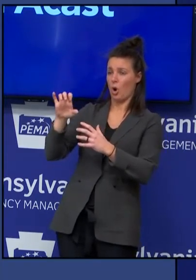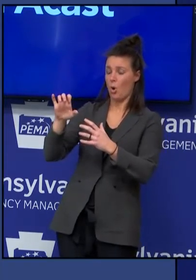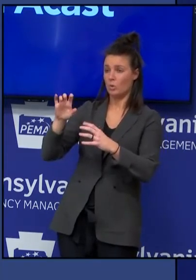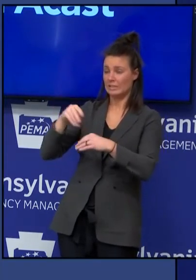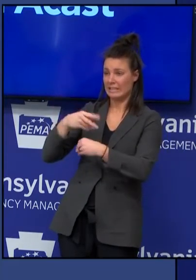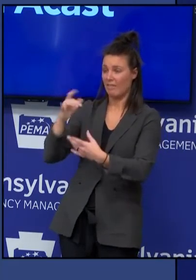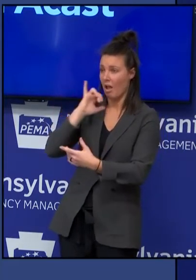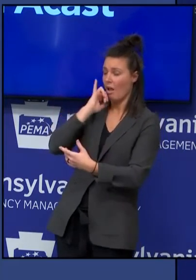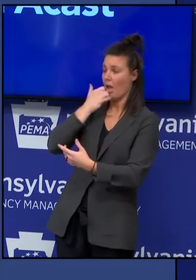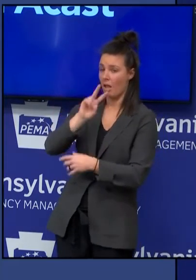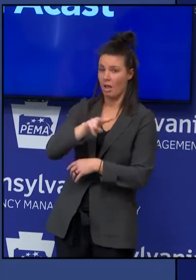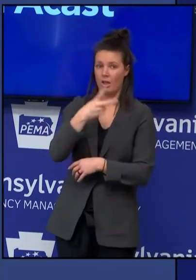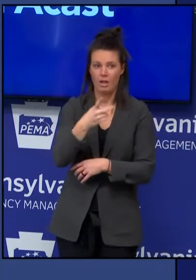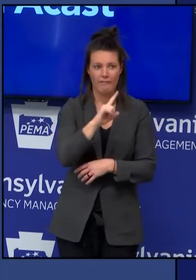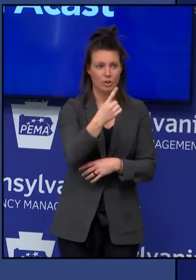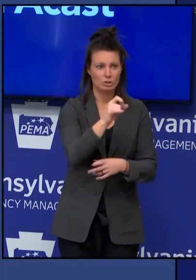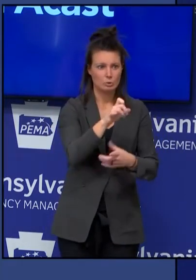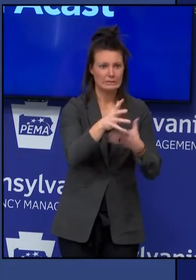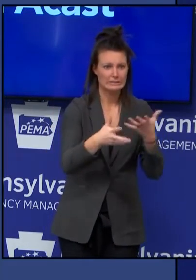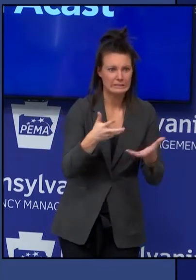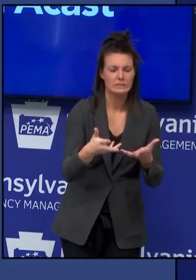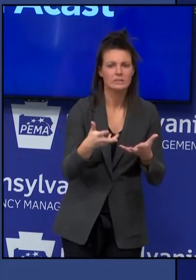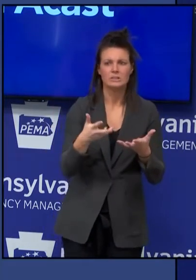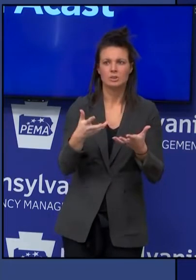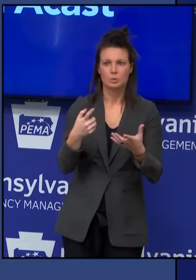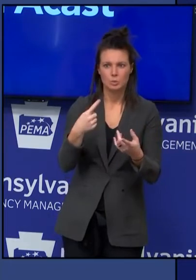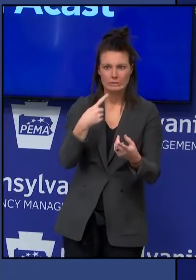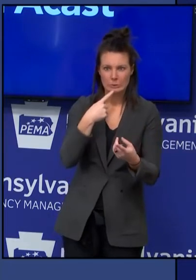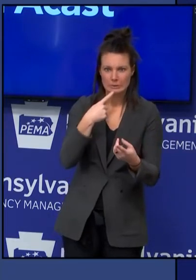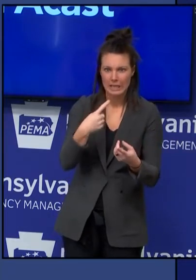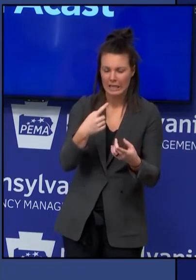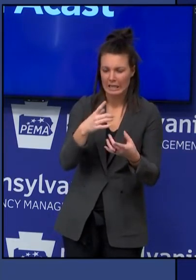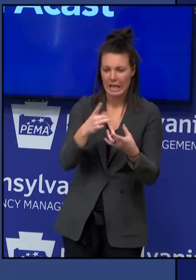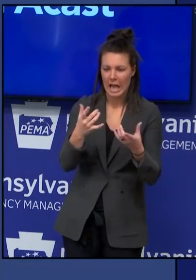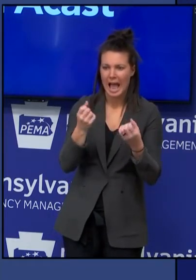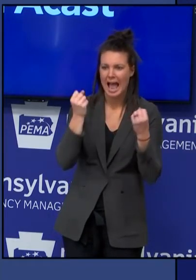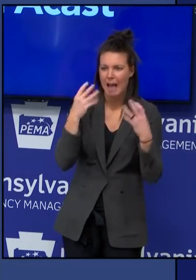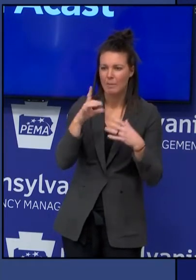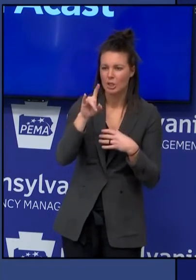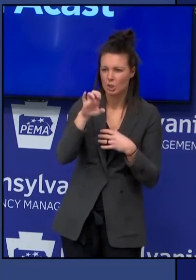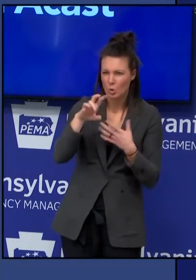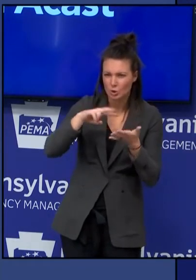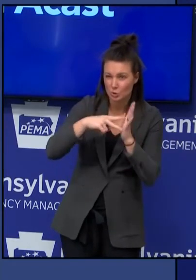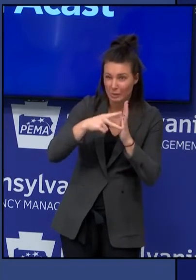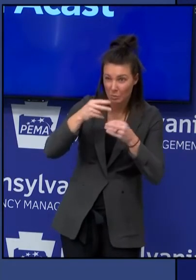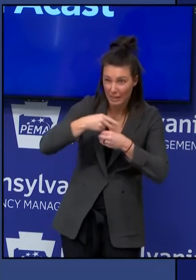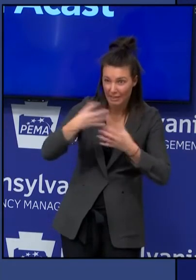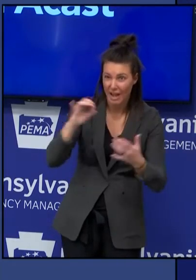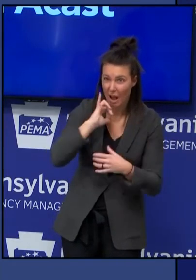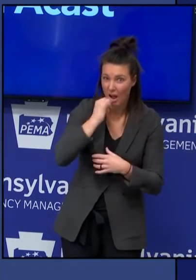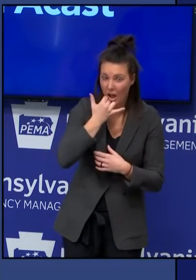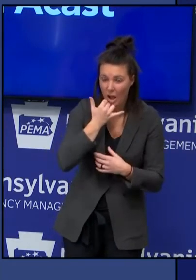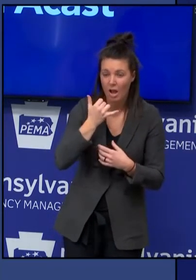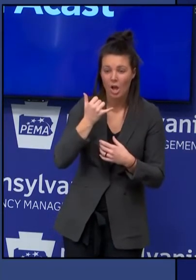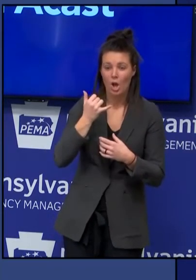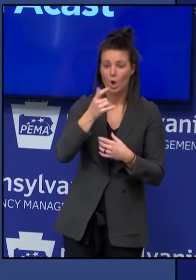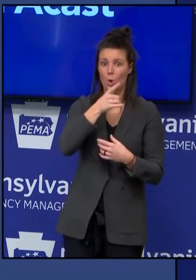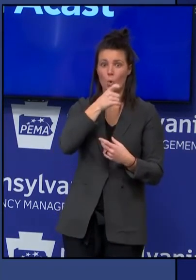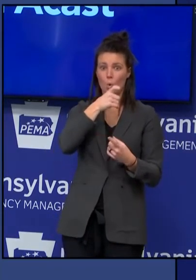as first doses. What do you say to them? How many doses are we talking about? What